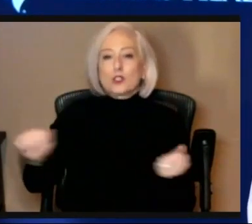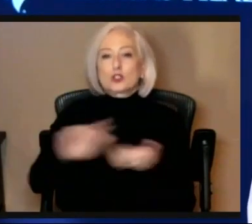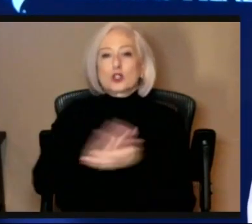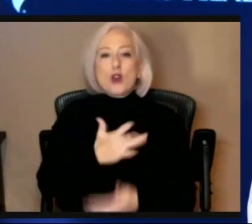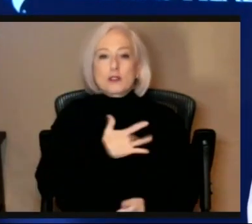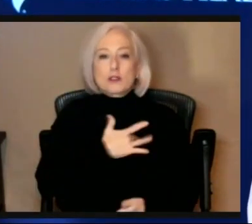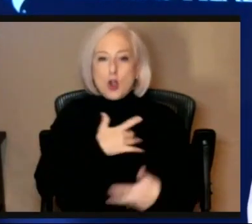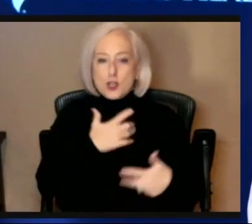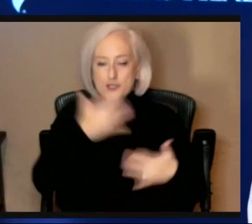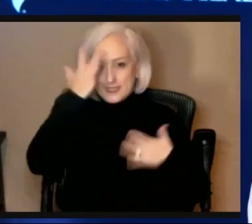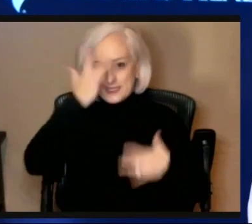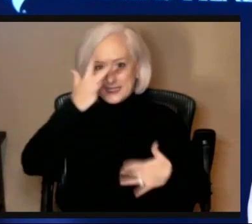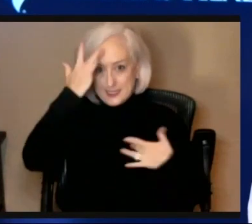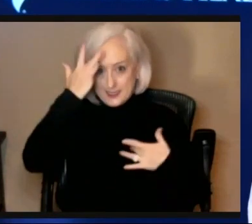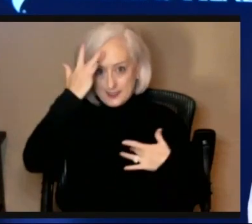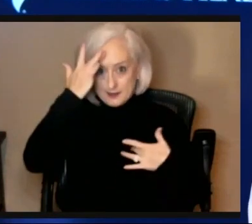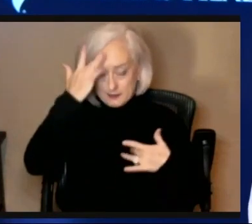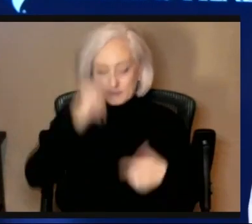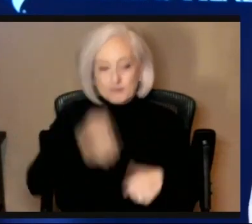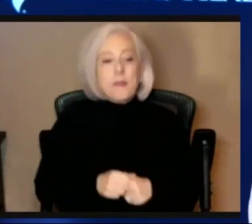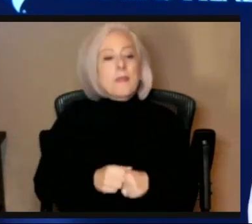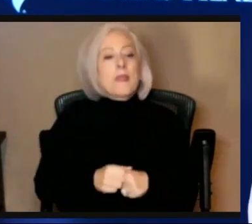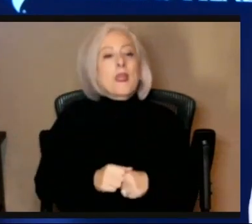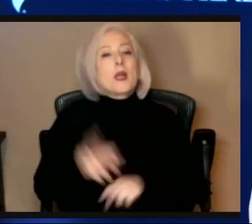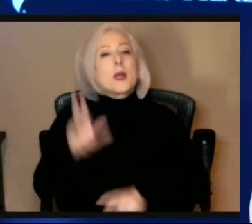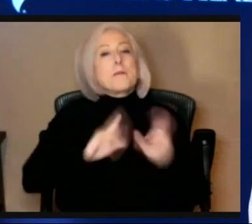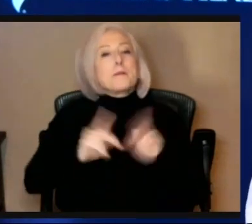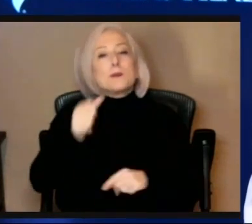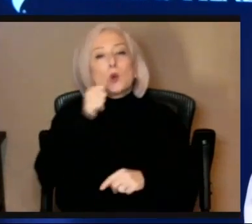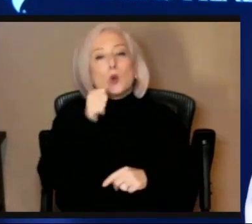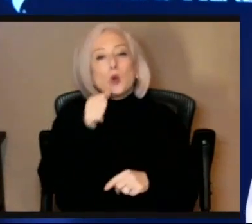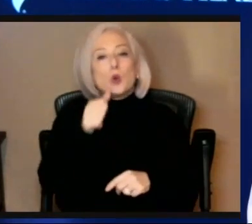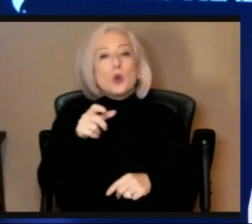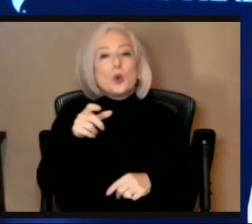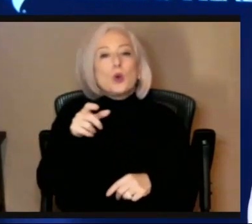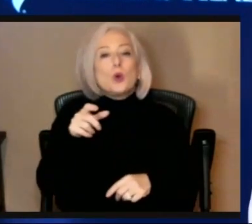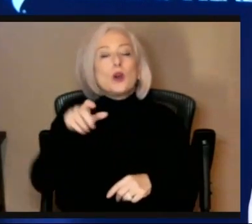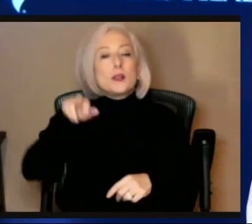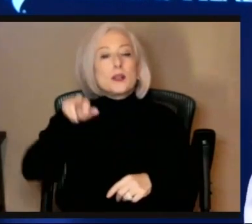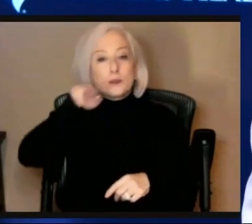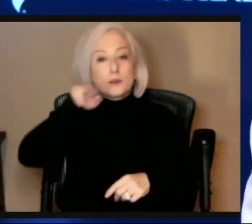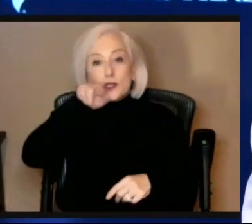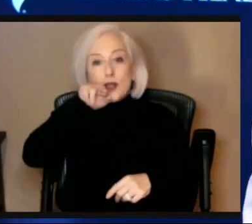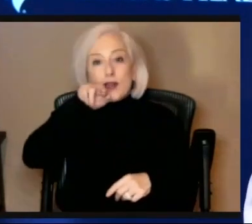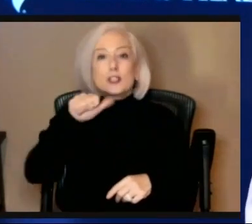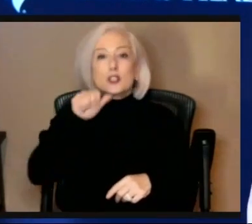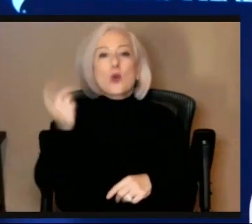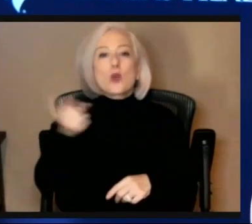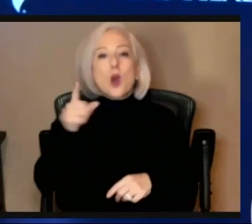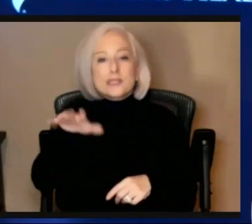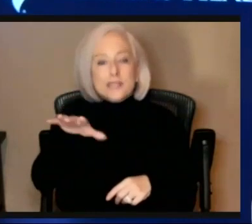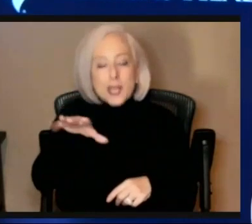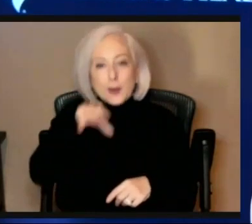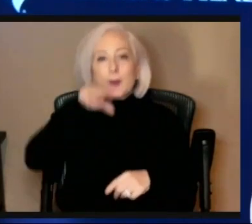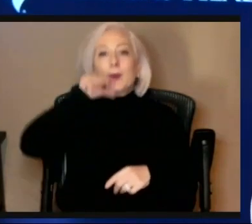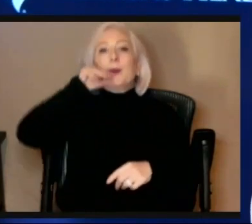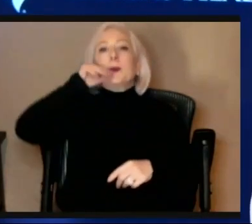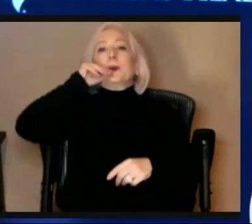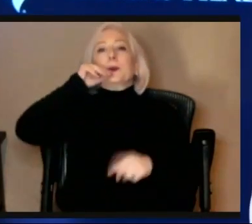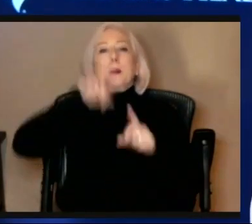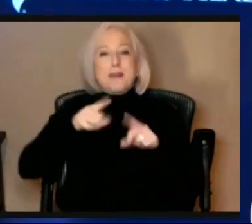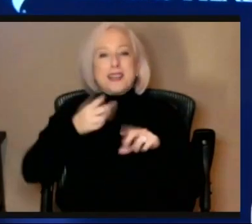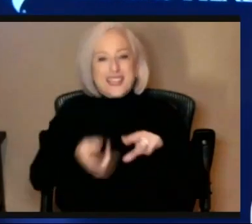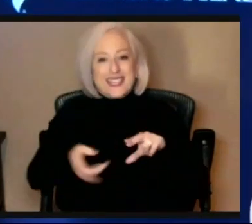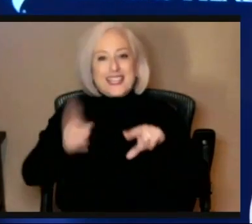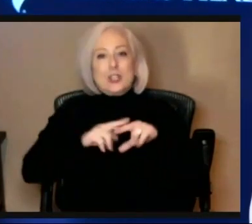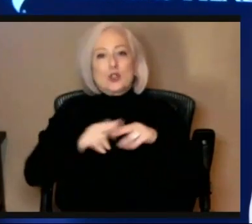Then people who smoke cigars, they don't necessarily inhale. Yes. But what they do is they increase their risk for